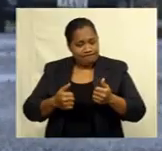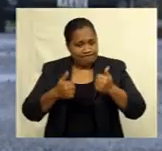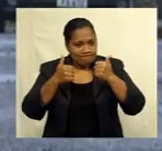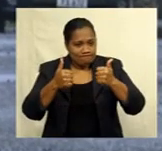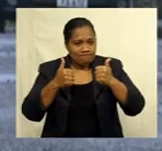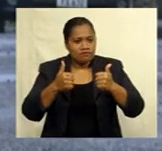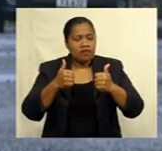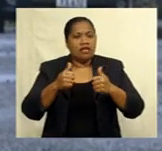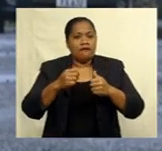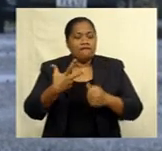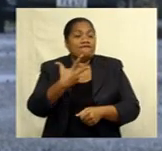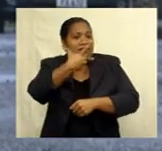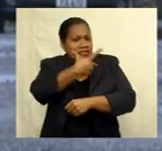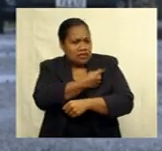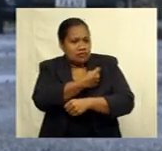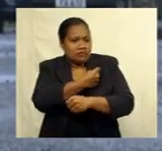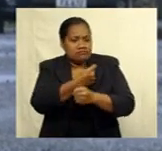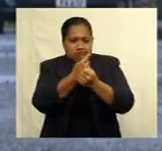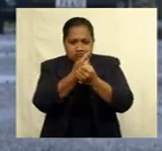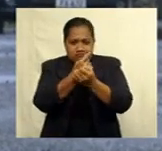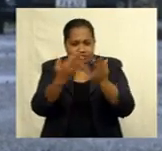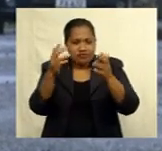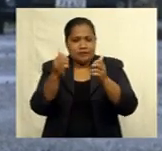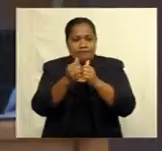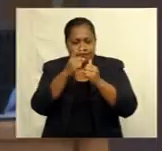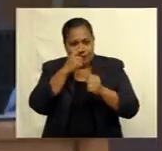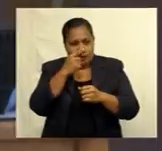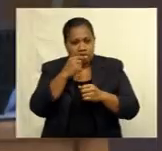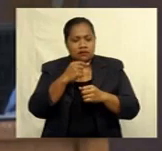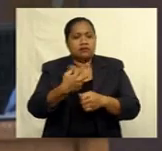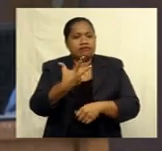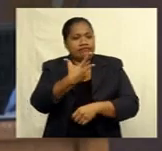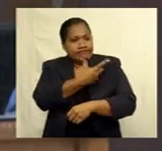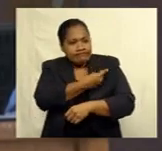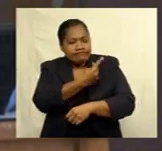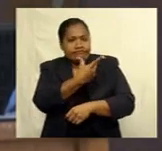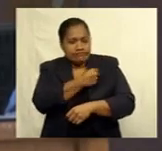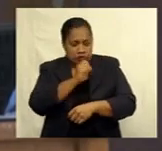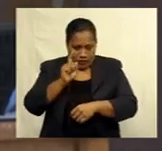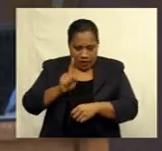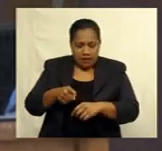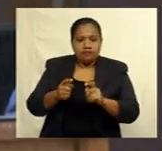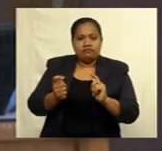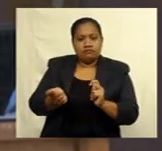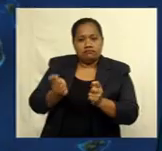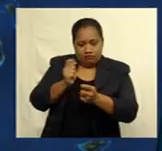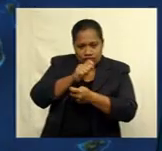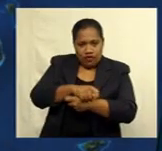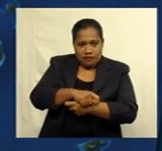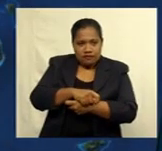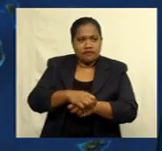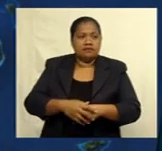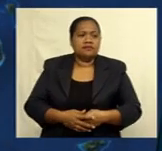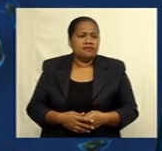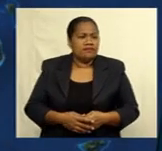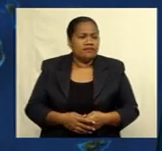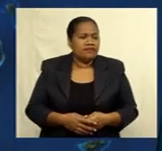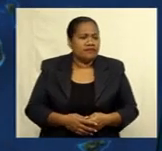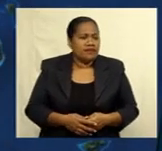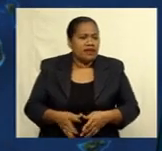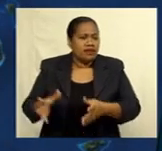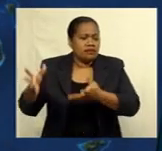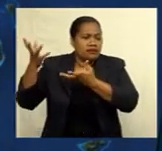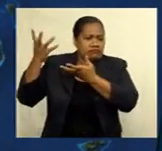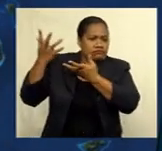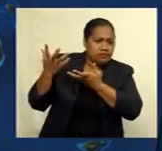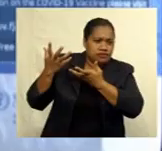the Fijian community, which is all protective and reduces the likelihood and the scale of the burden that then impacts